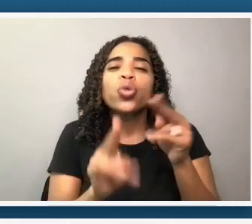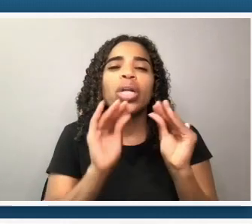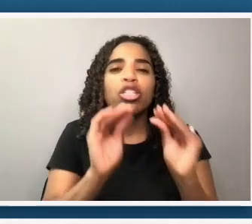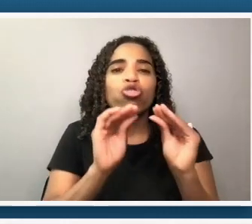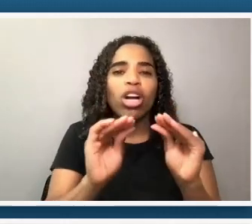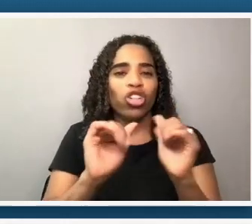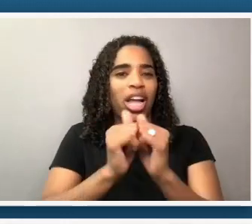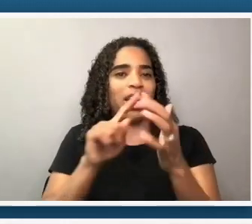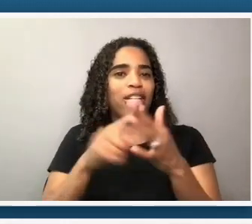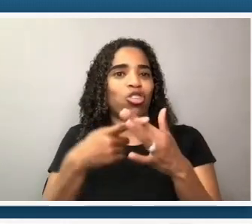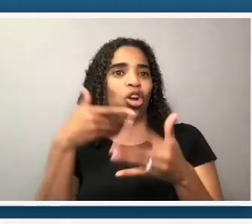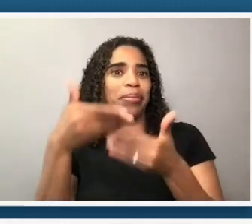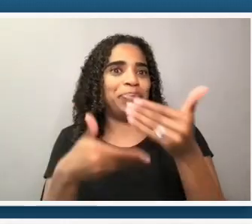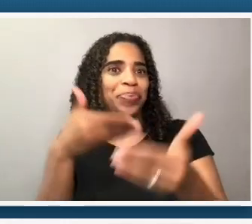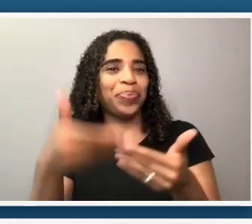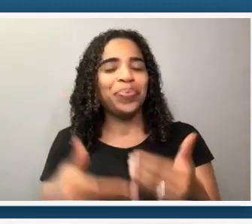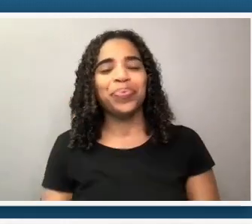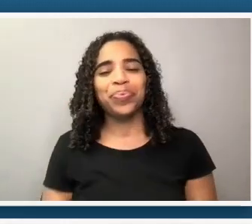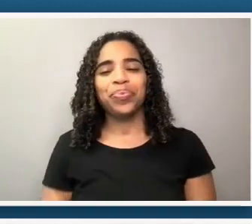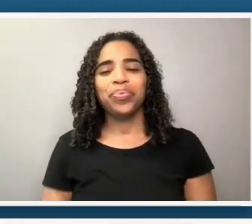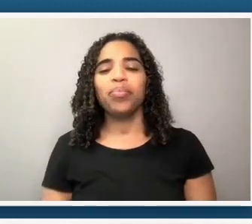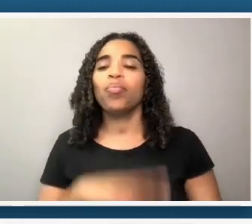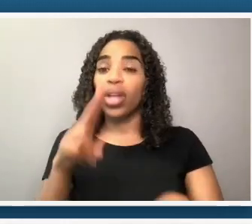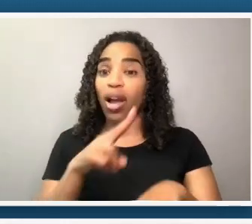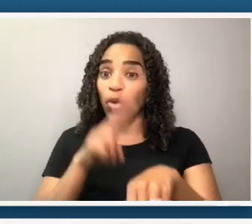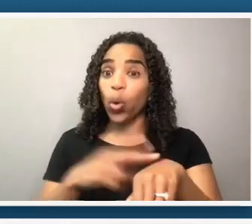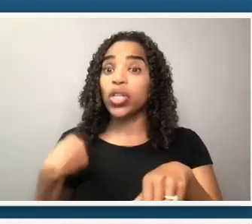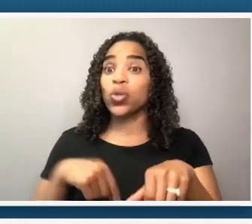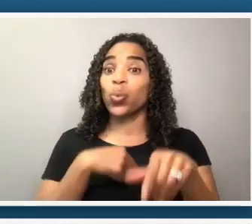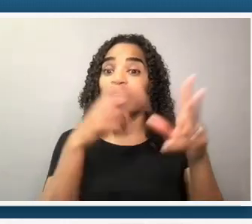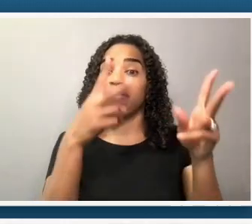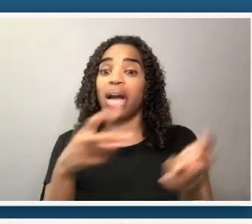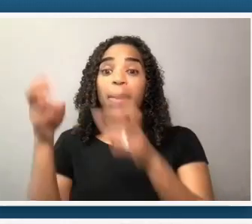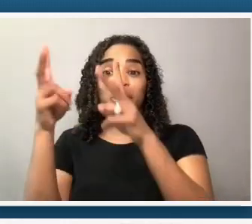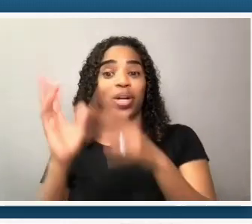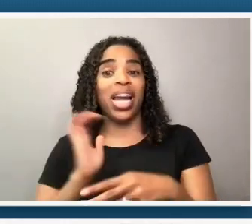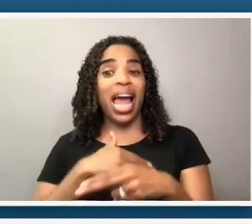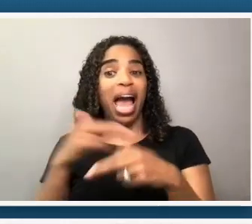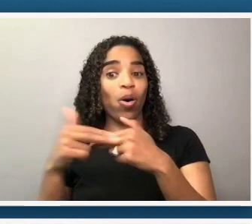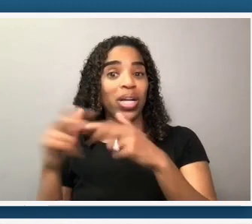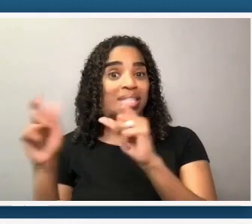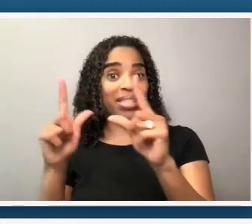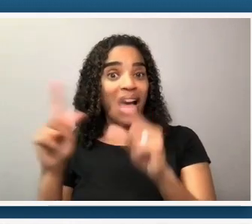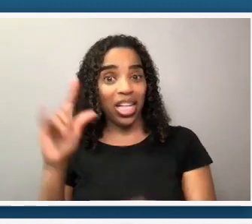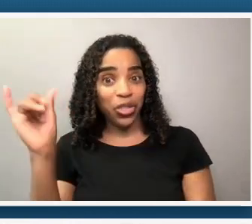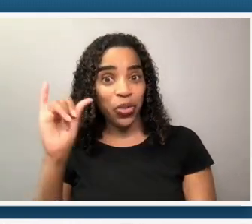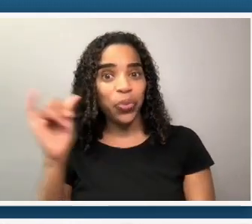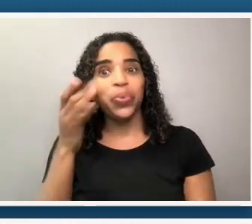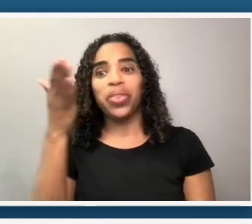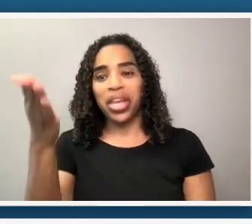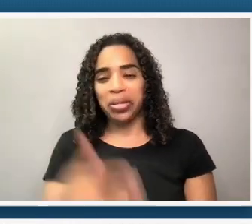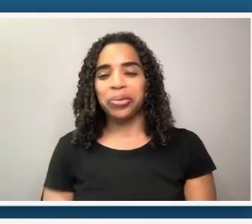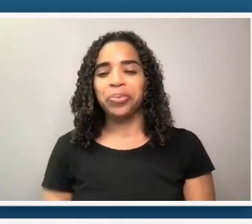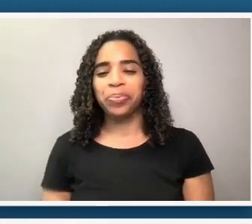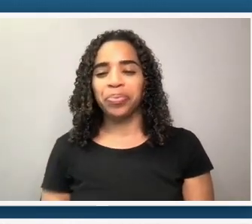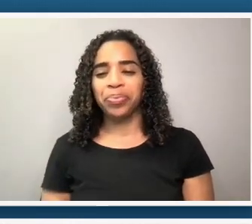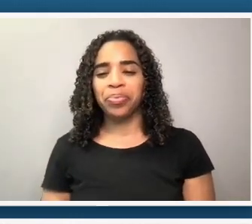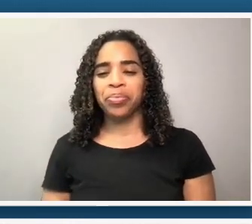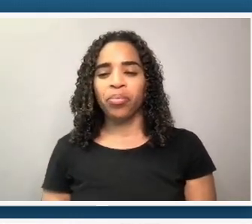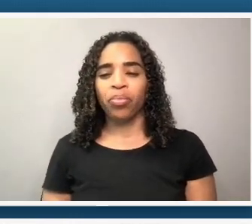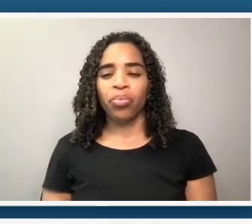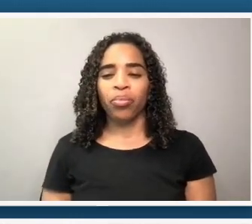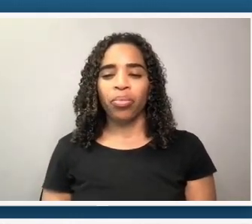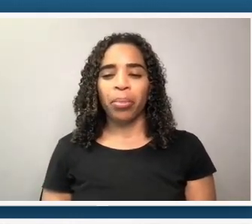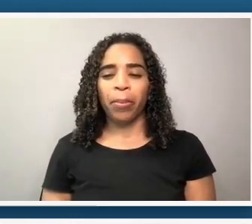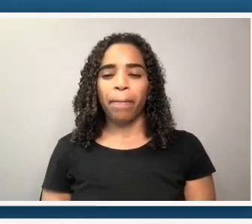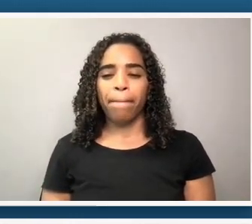started. Of course, we've also uploaded our slides for the session to the event platform. There you'll find embedded